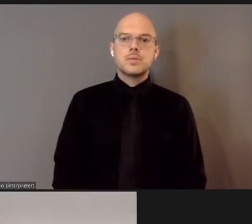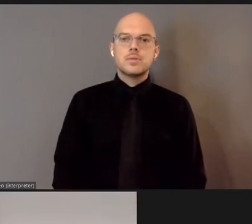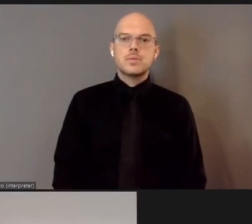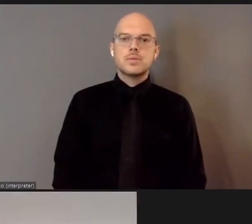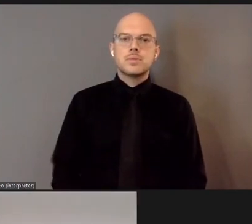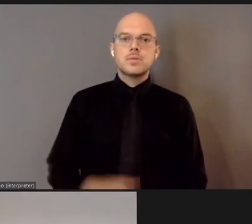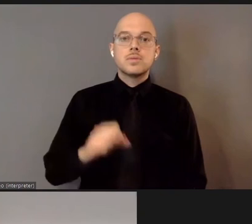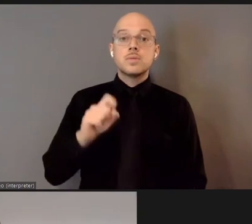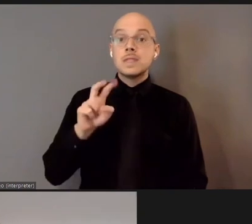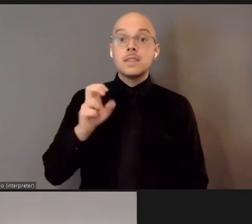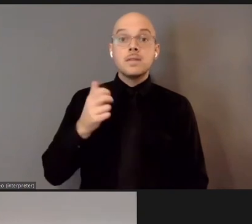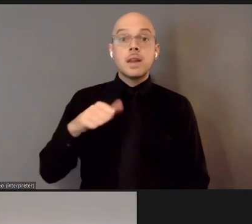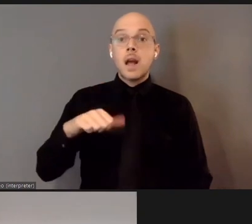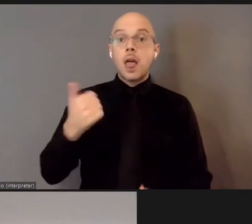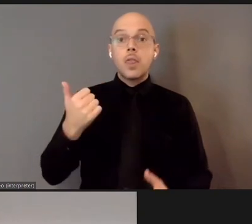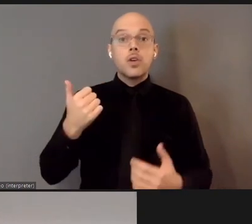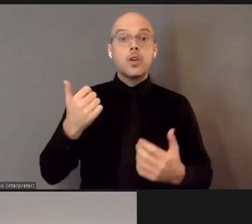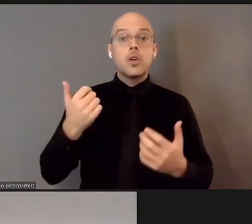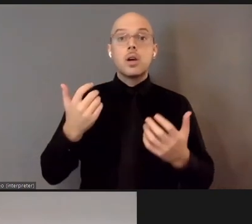Okay,